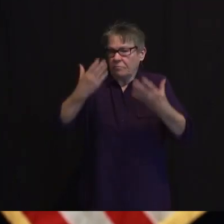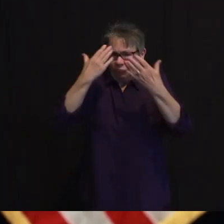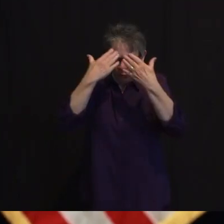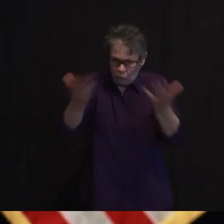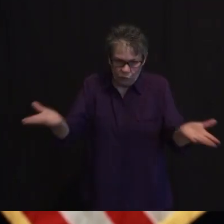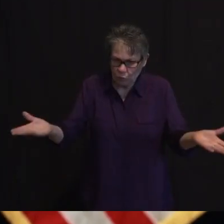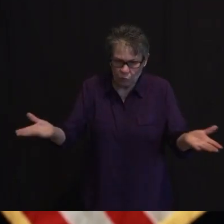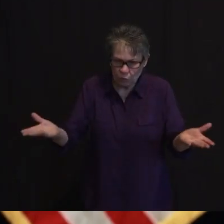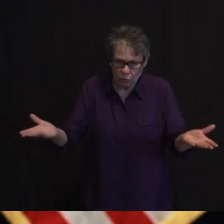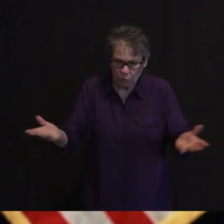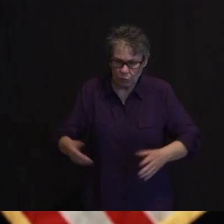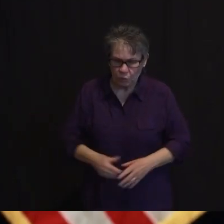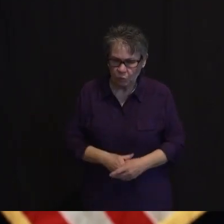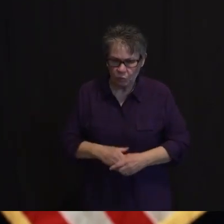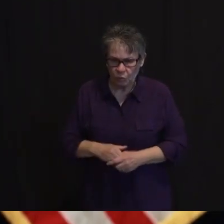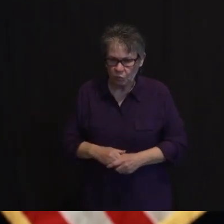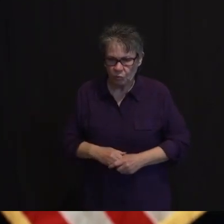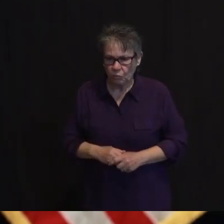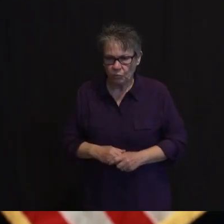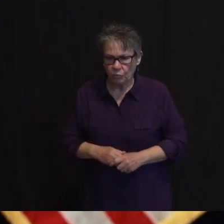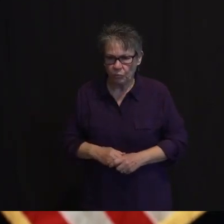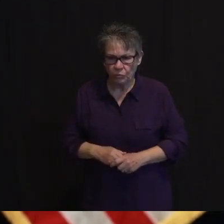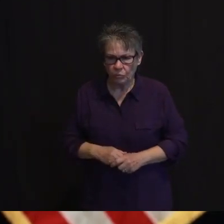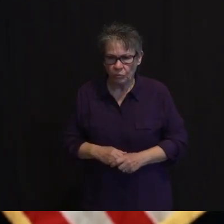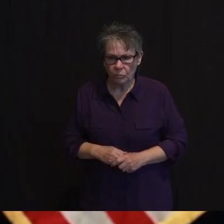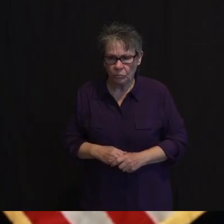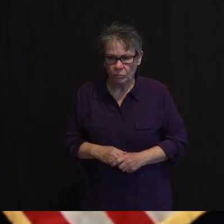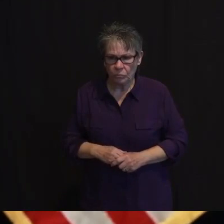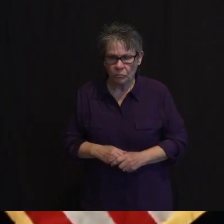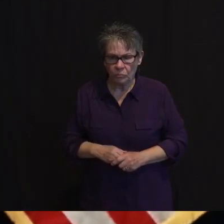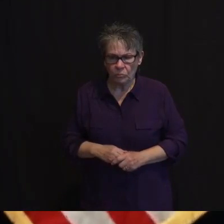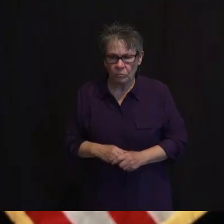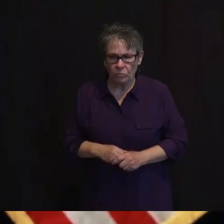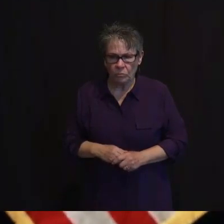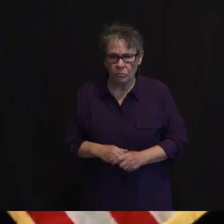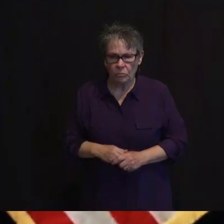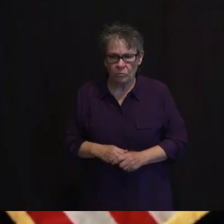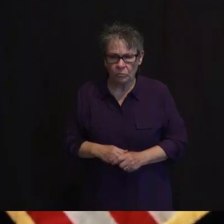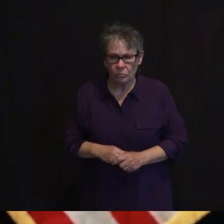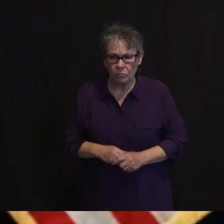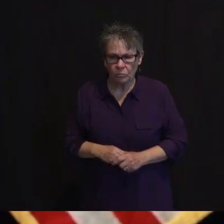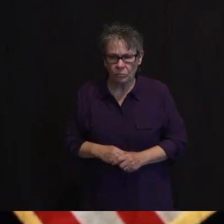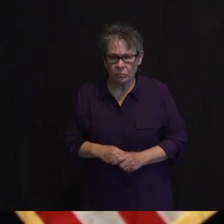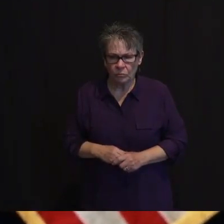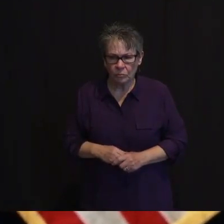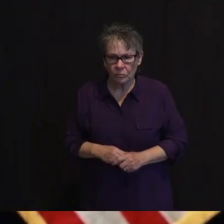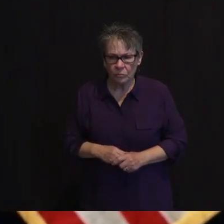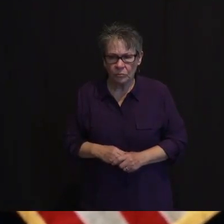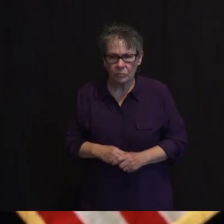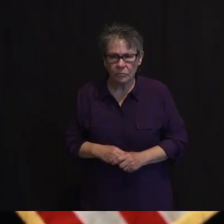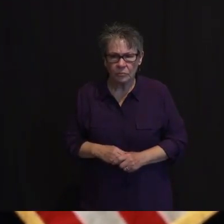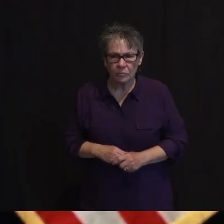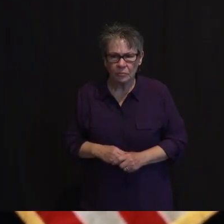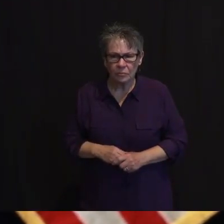thing really matters, and I'll pick Camden and Philly in the south and Jersey City and lower Manhattan